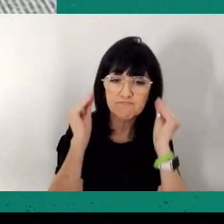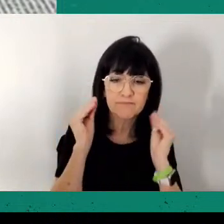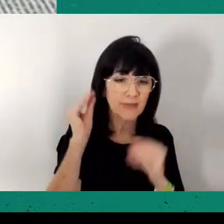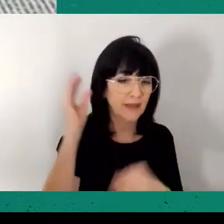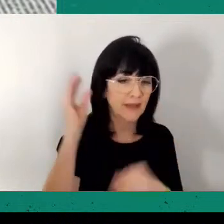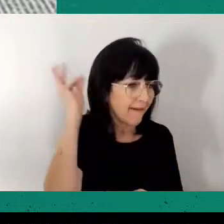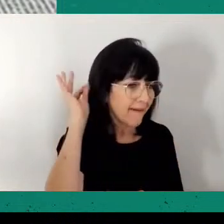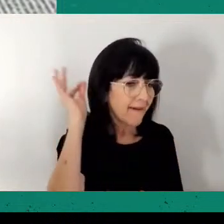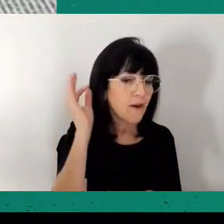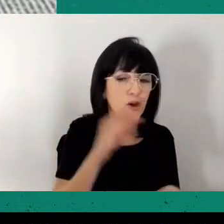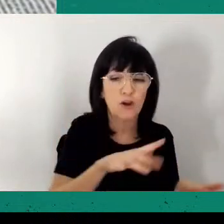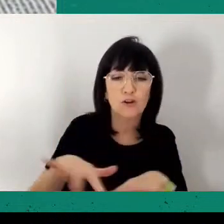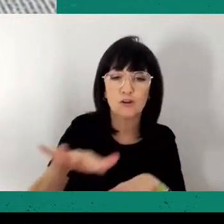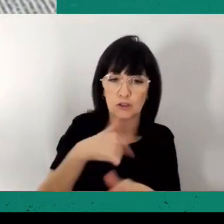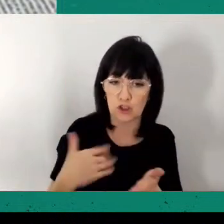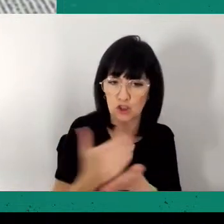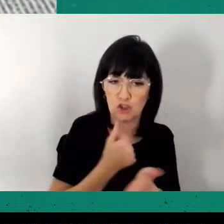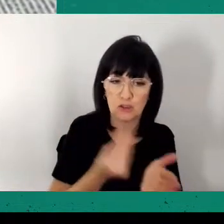earned money there.